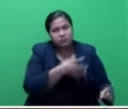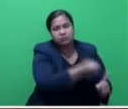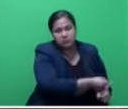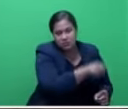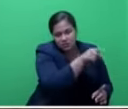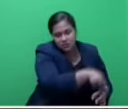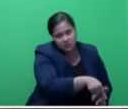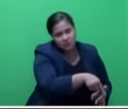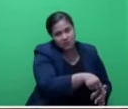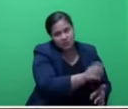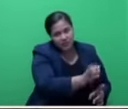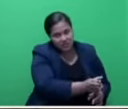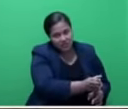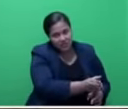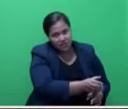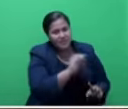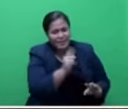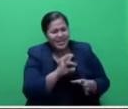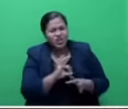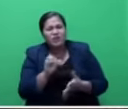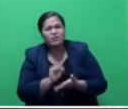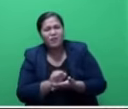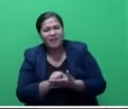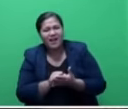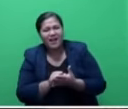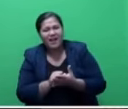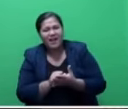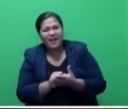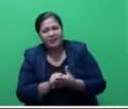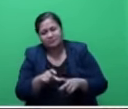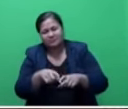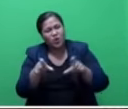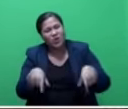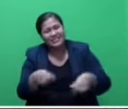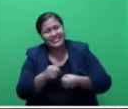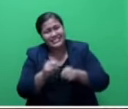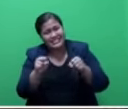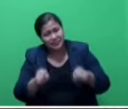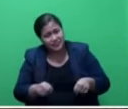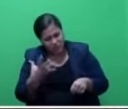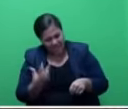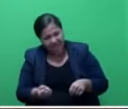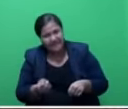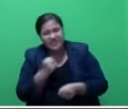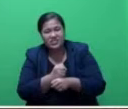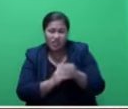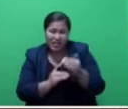have a criminal justice system, in particular when you're trying to address issues such as gender